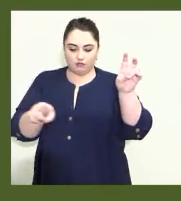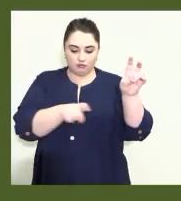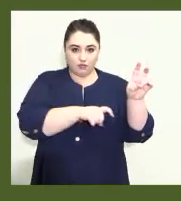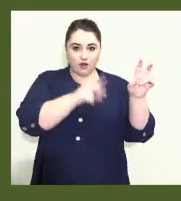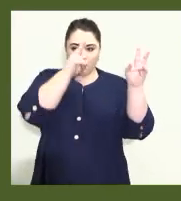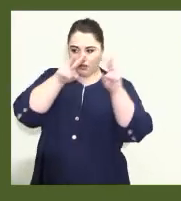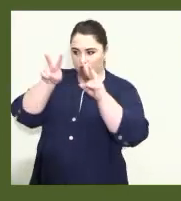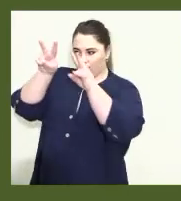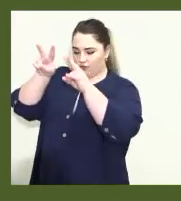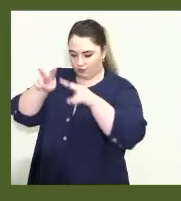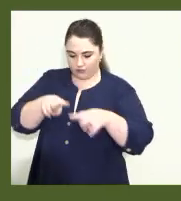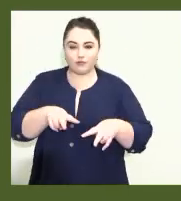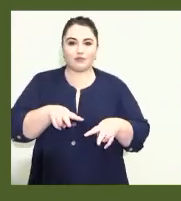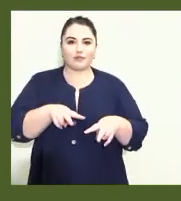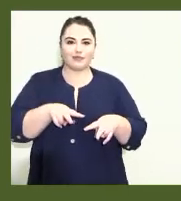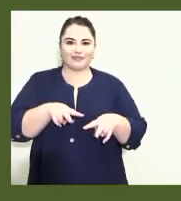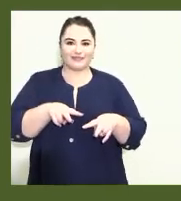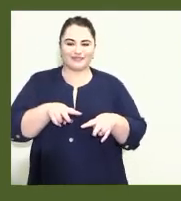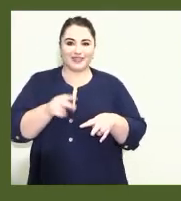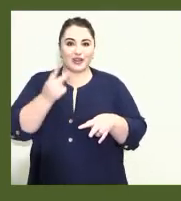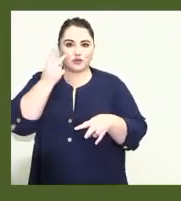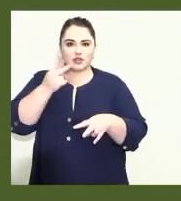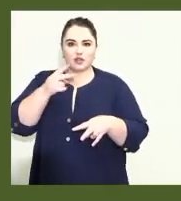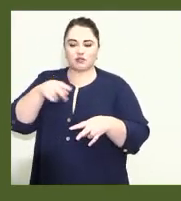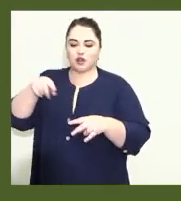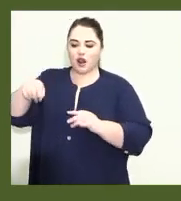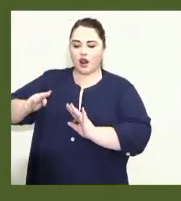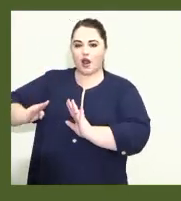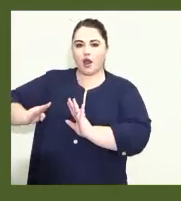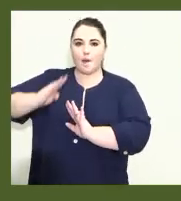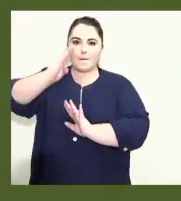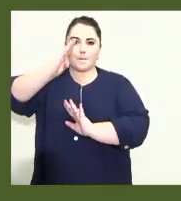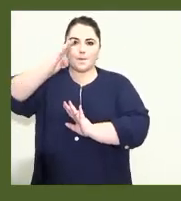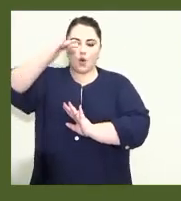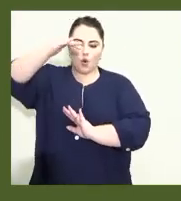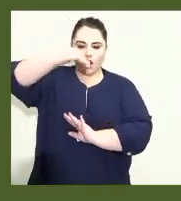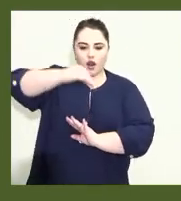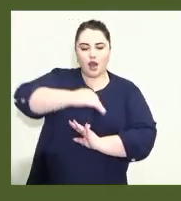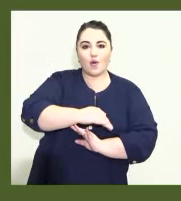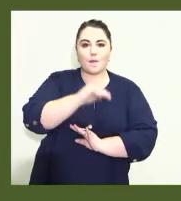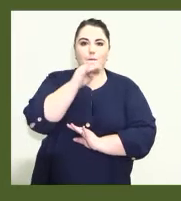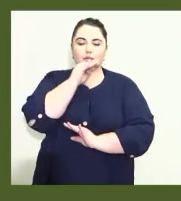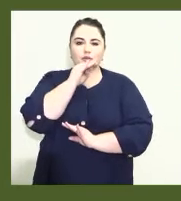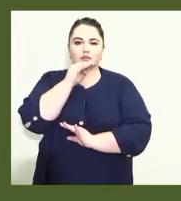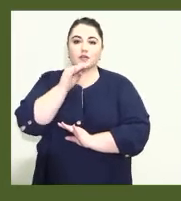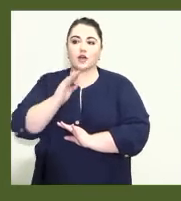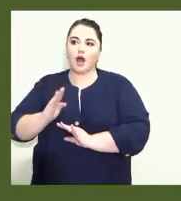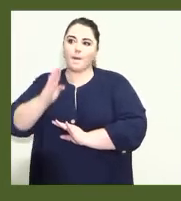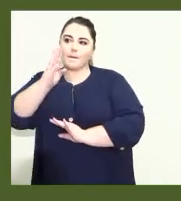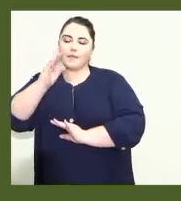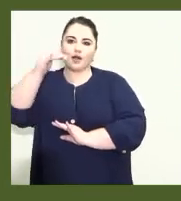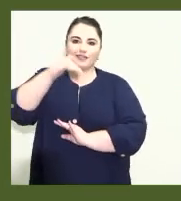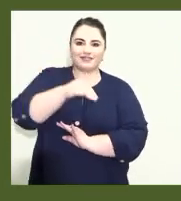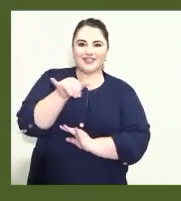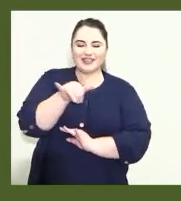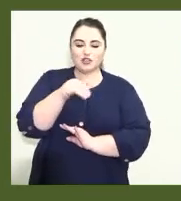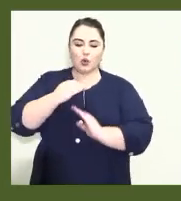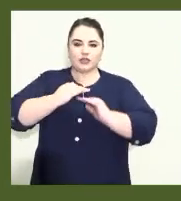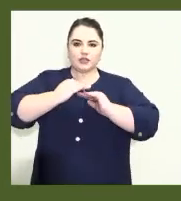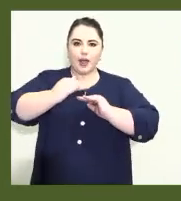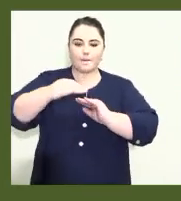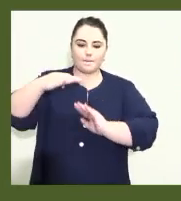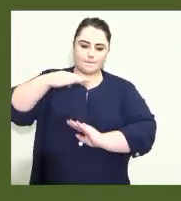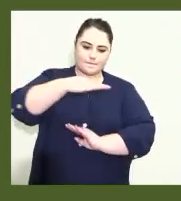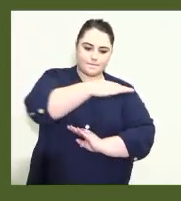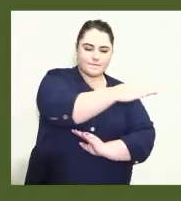immediately where you focus your eyes. And then you see, is the line going up or is it coming down? It means something is decreasing, or is it staying